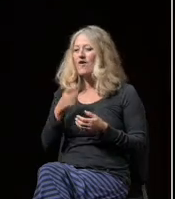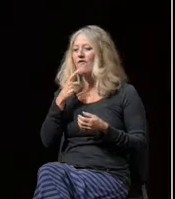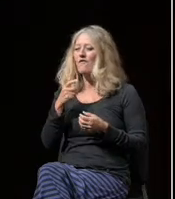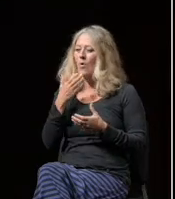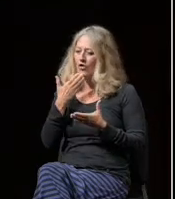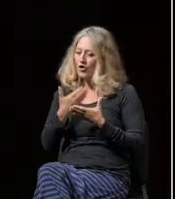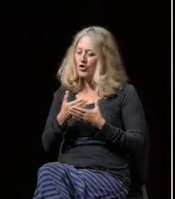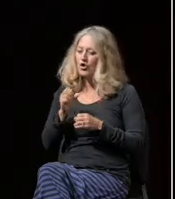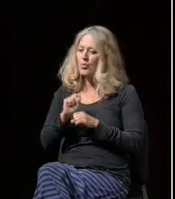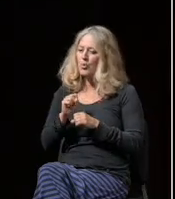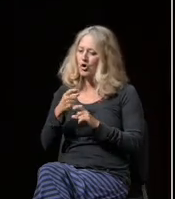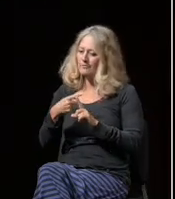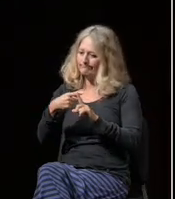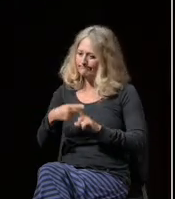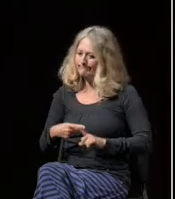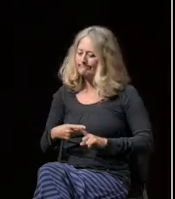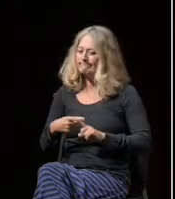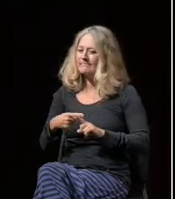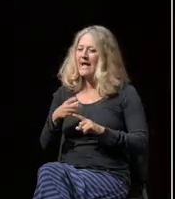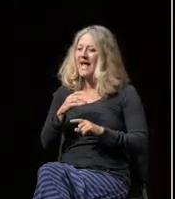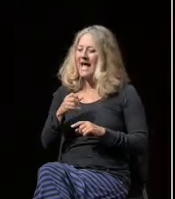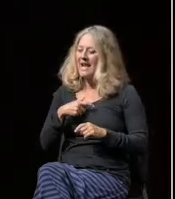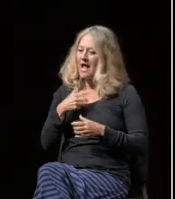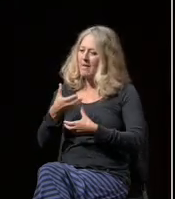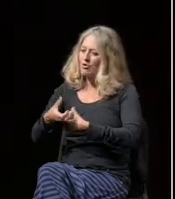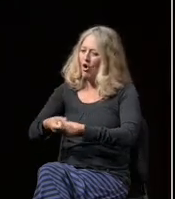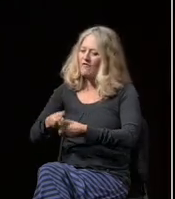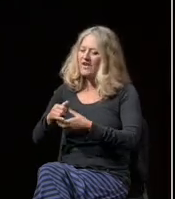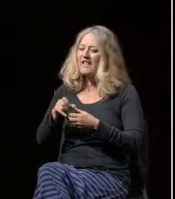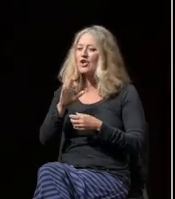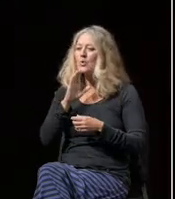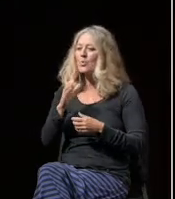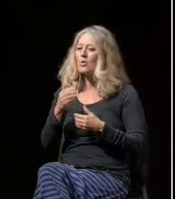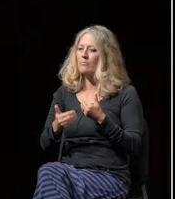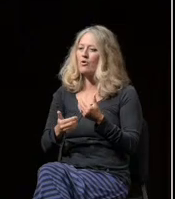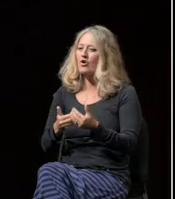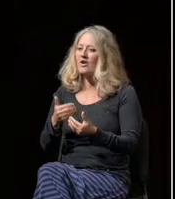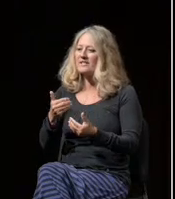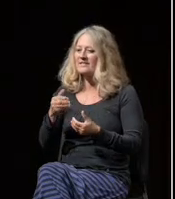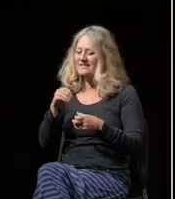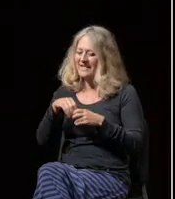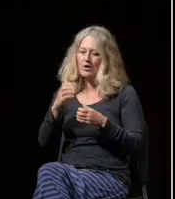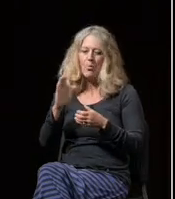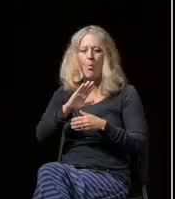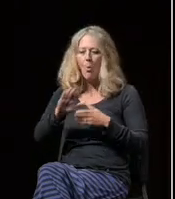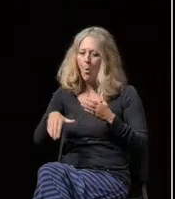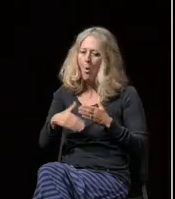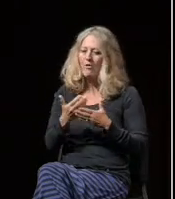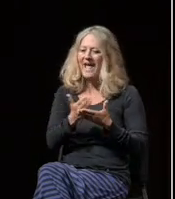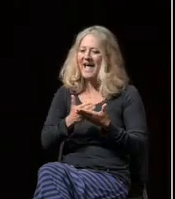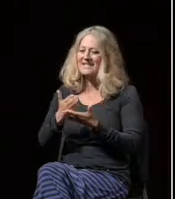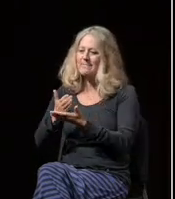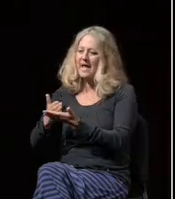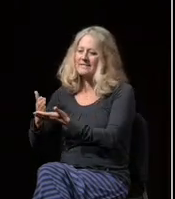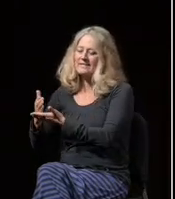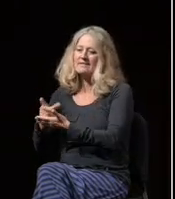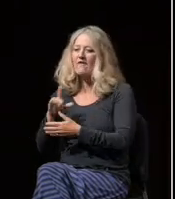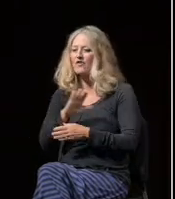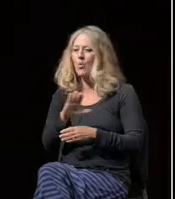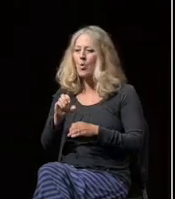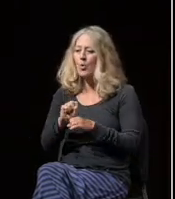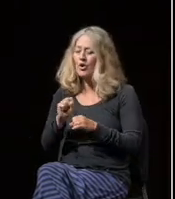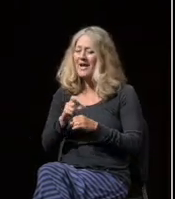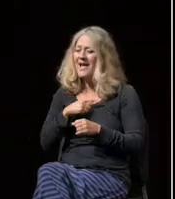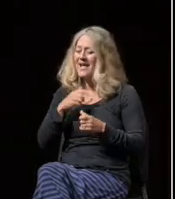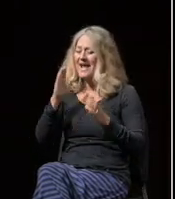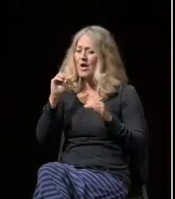work that it does. I have confidence that you will make progress in every aspect of the work that you're doing. And I only hope